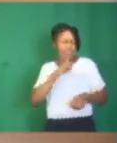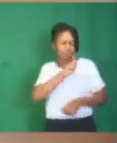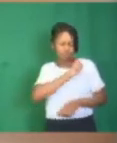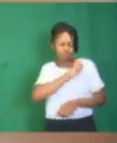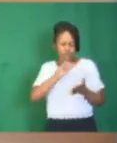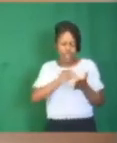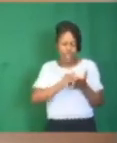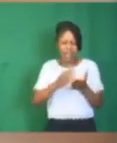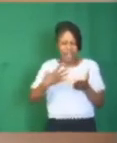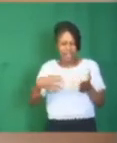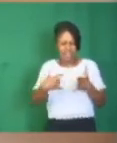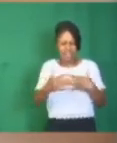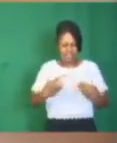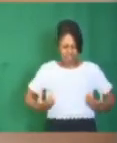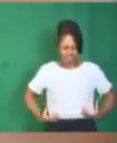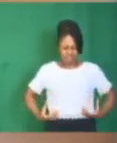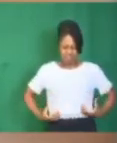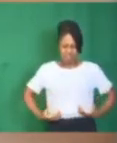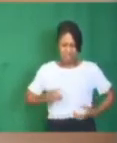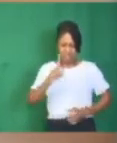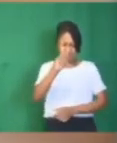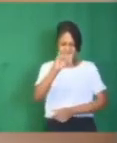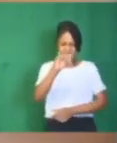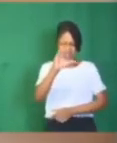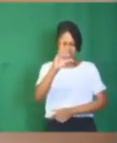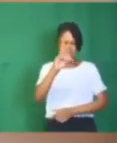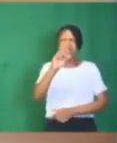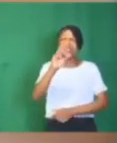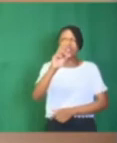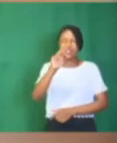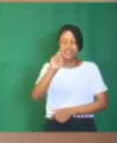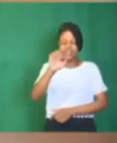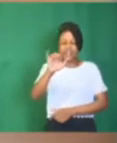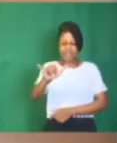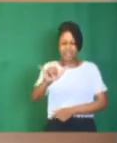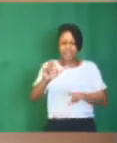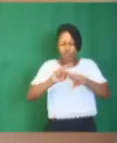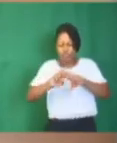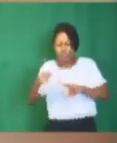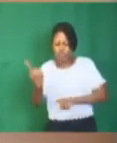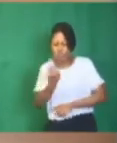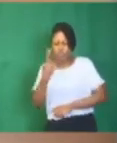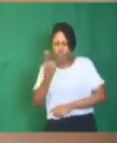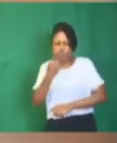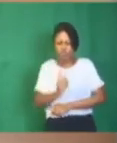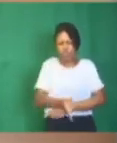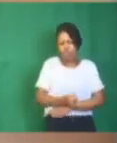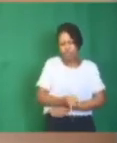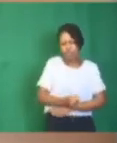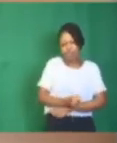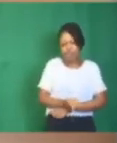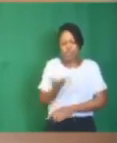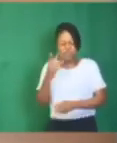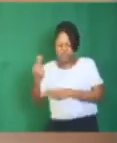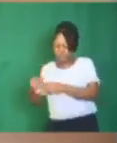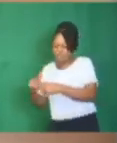about waste in the body, it is not just the urine that we take out when we do number 2 in the